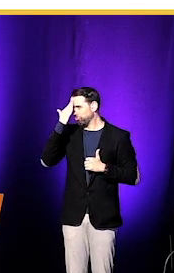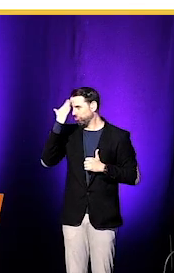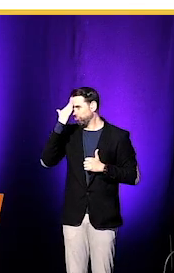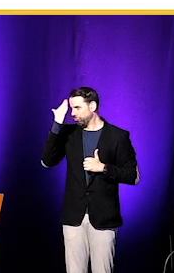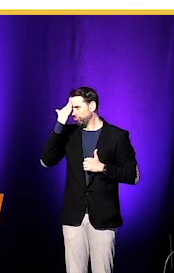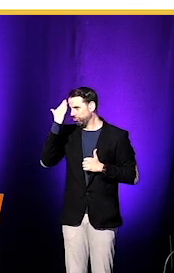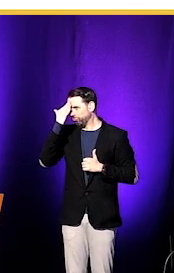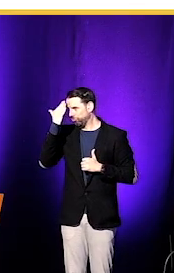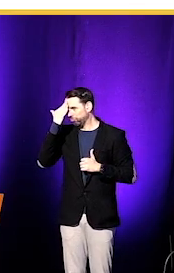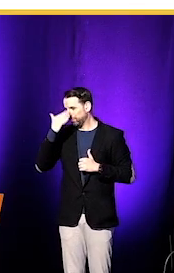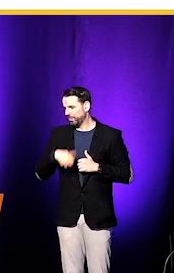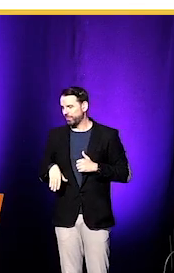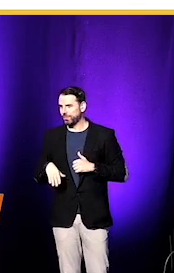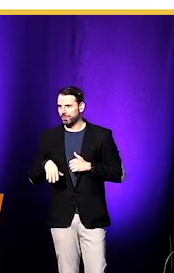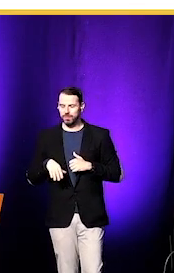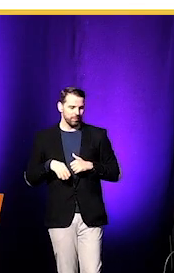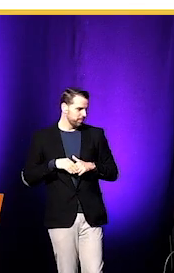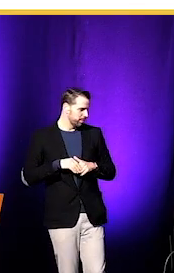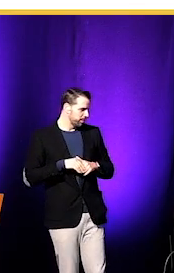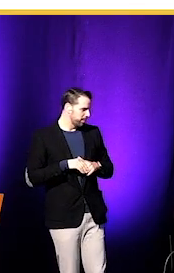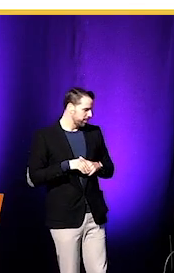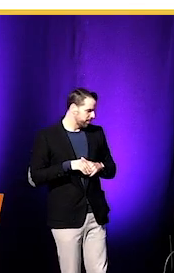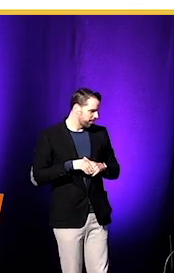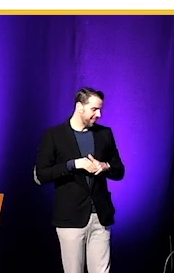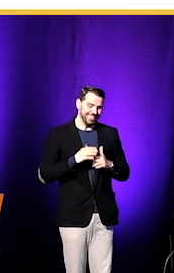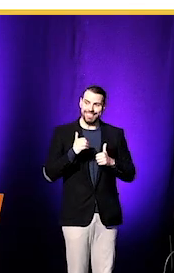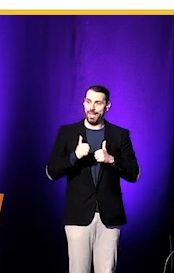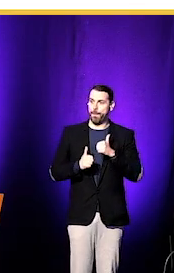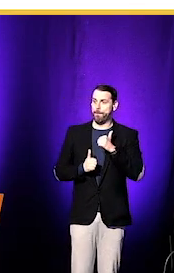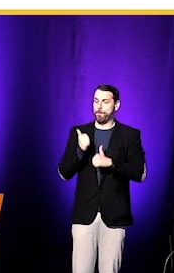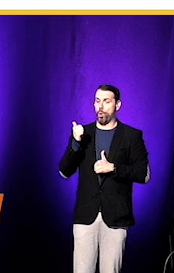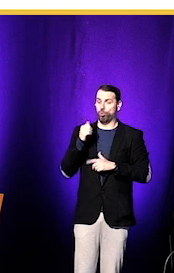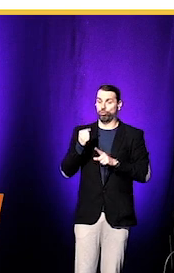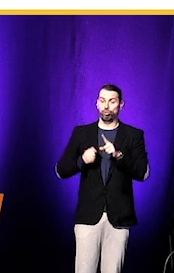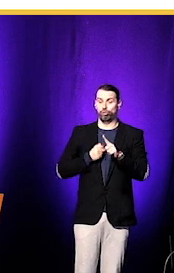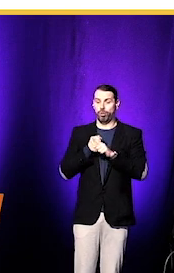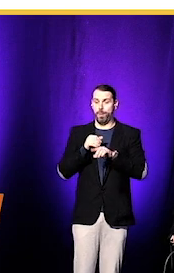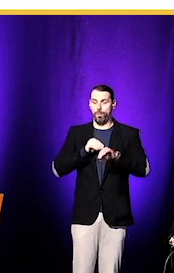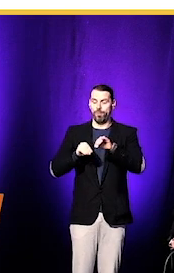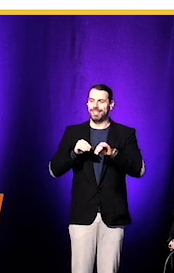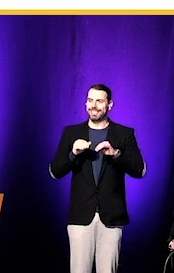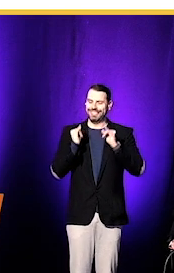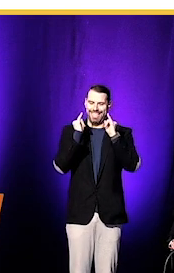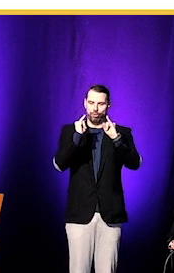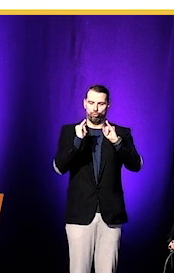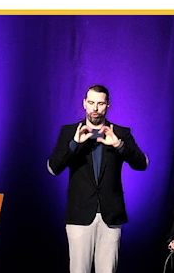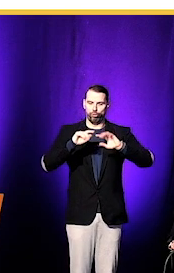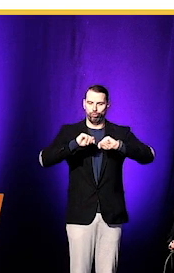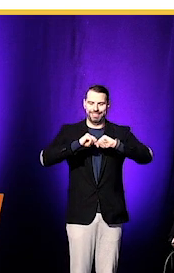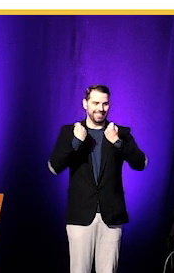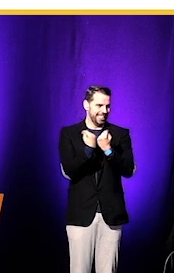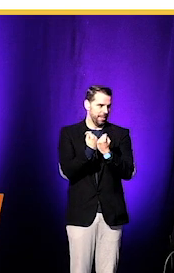Probably the most consequential movement involved the instructional team,